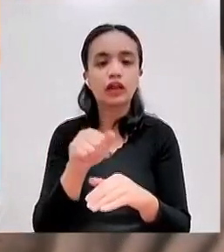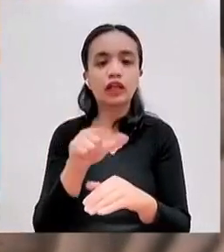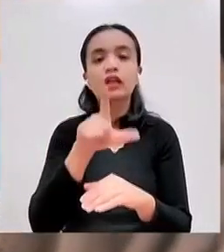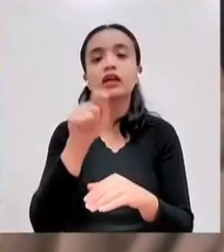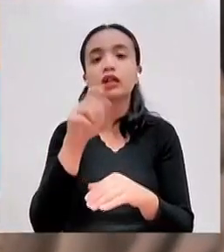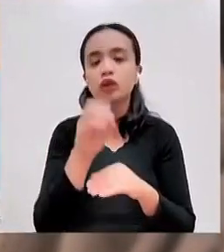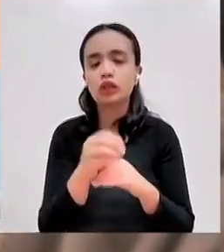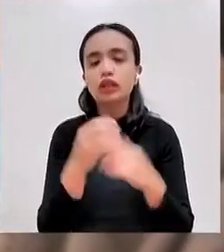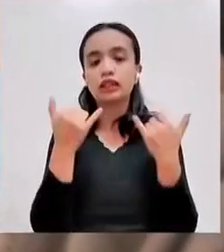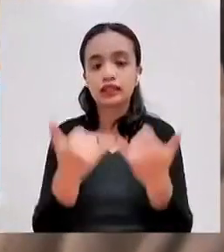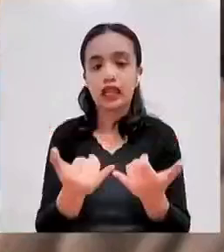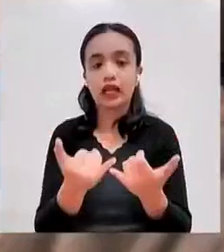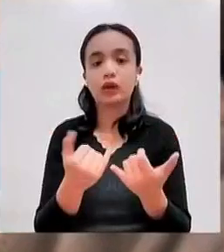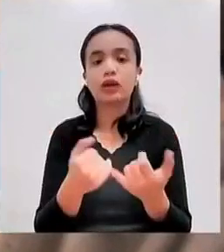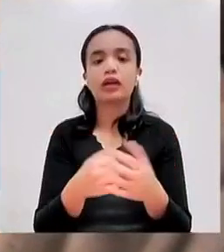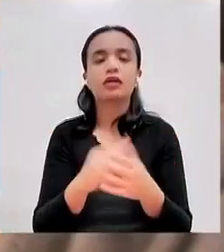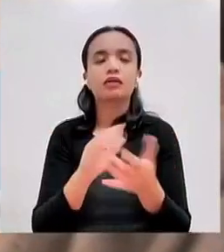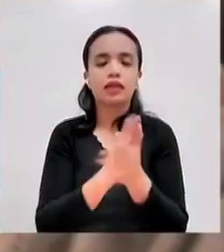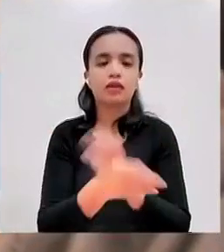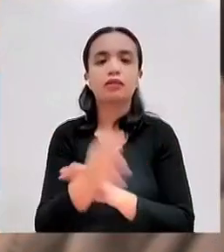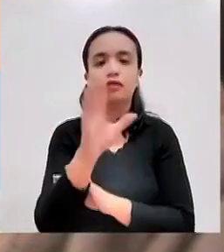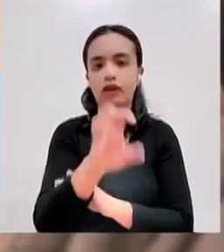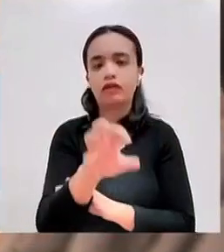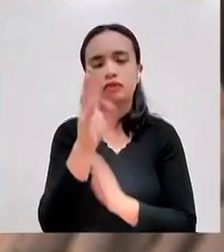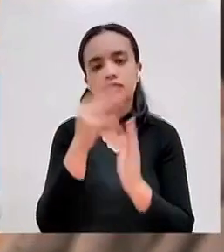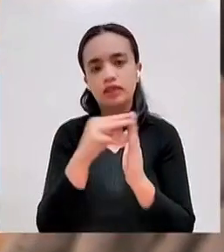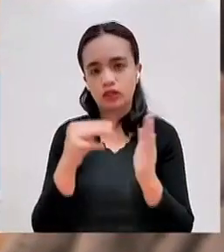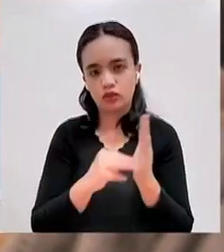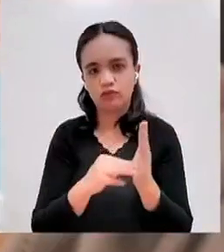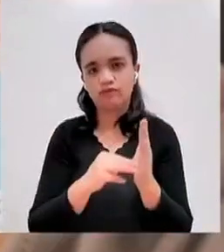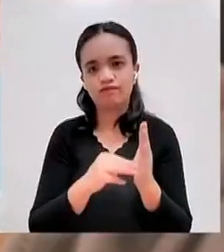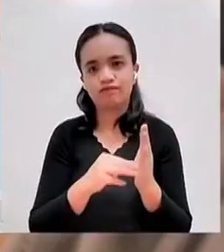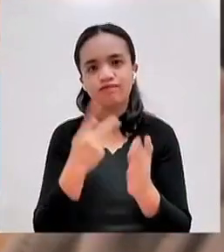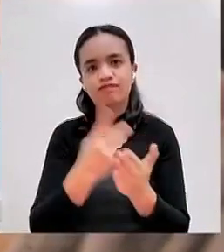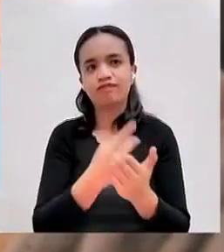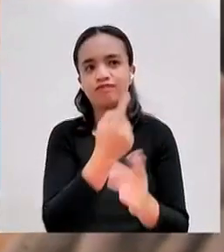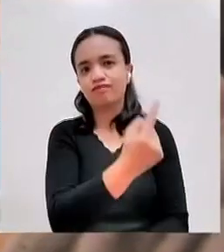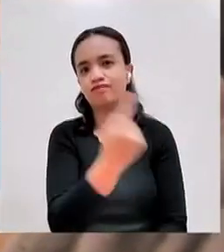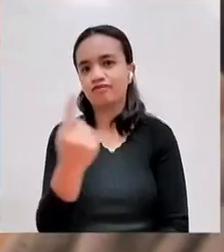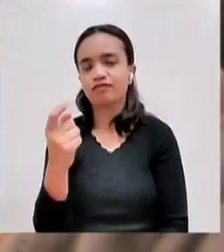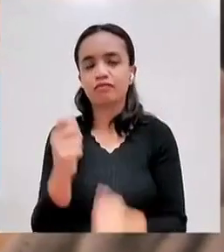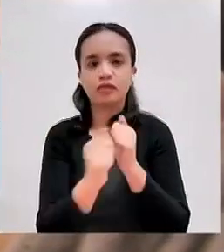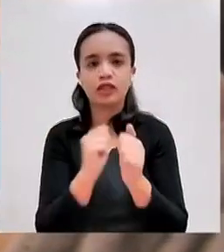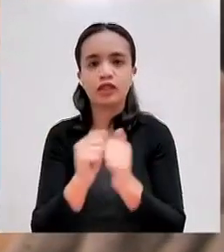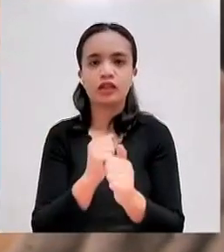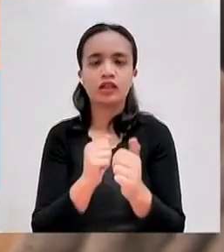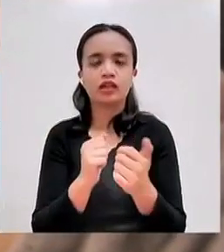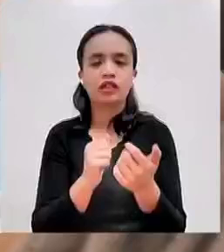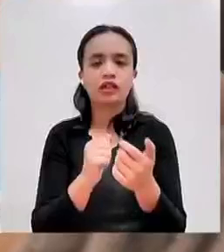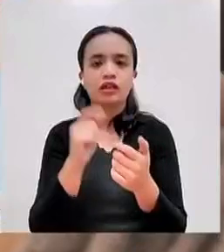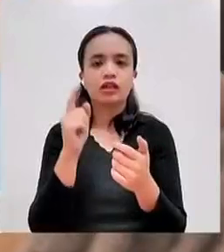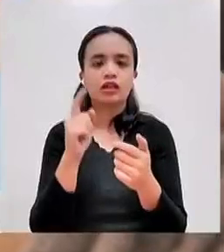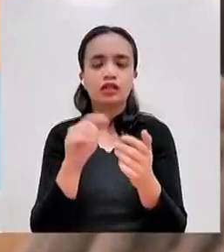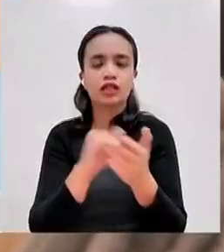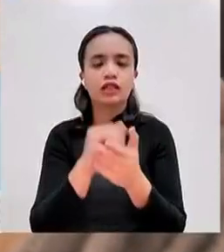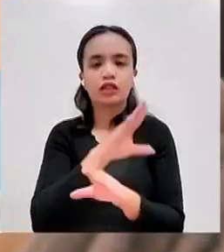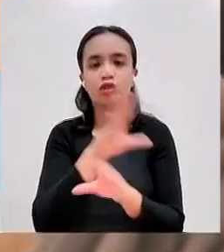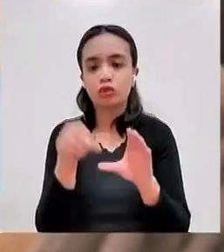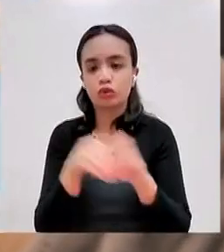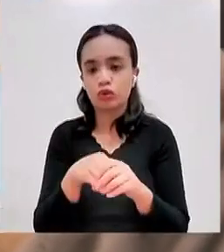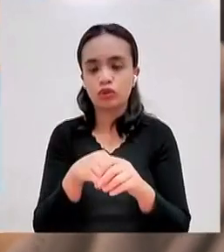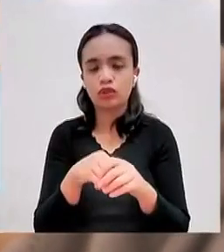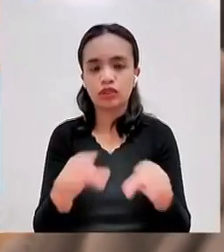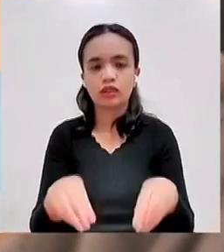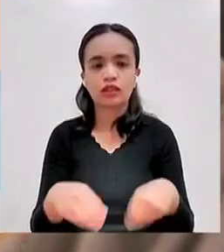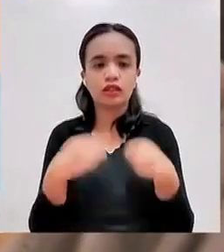be 500 million pesos each. Or that's a half a billion pesos, and this is part of the agency's Handog Pakabog Christmas